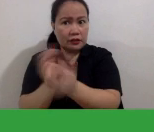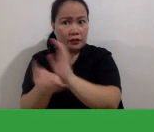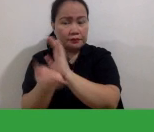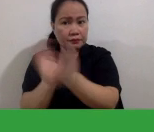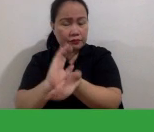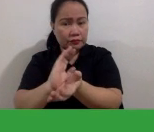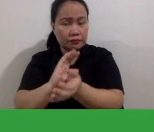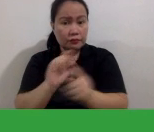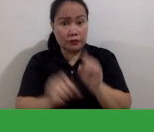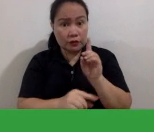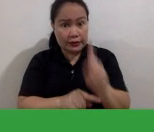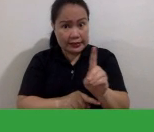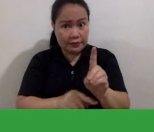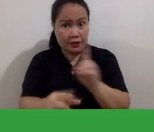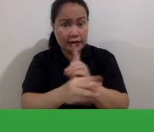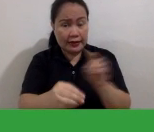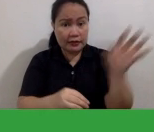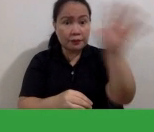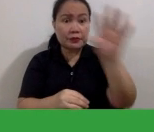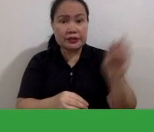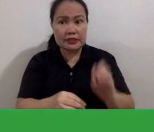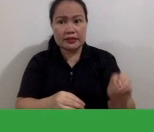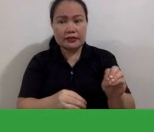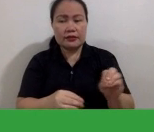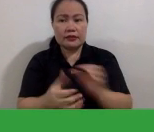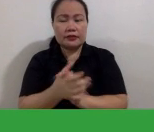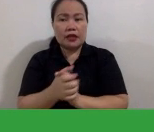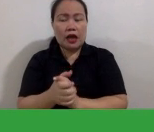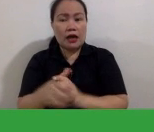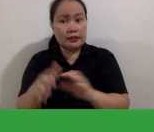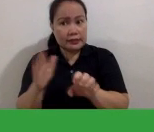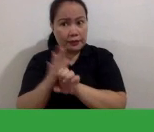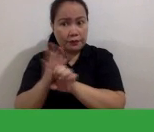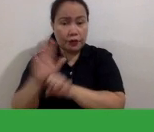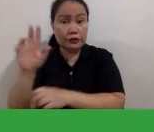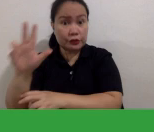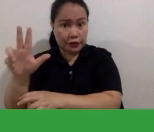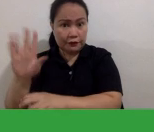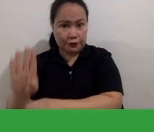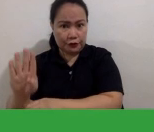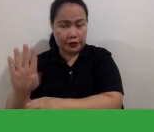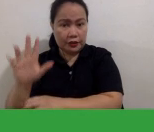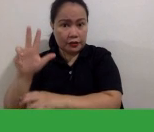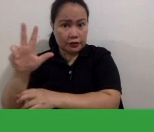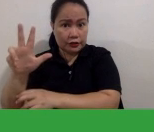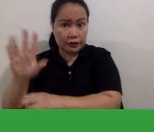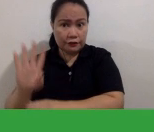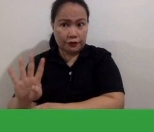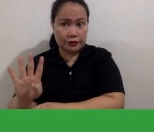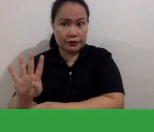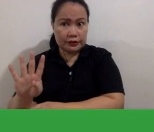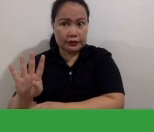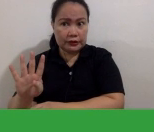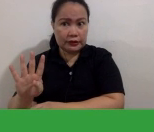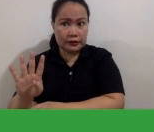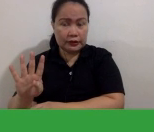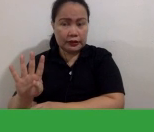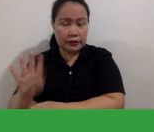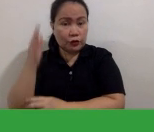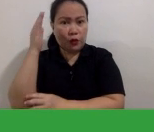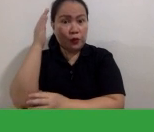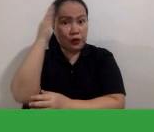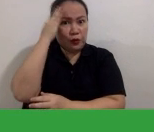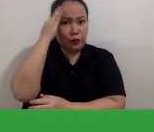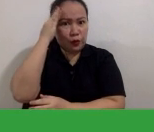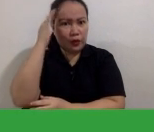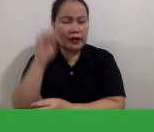at sa percent? Okay? So, halimbawa, 3/4. So, kung yung iba familiar sa fractions, we all know that 3/4